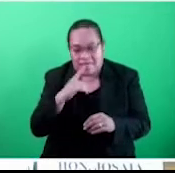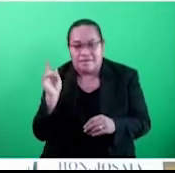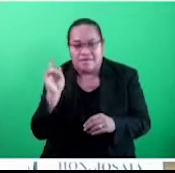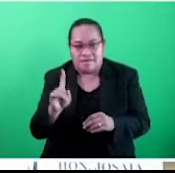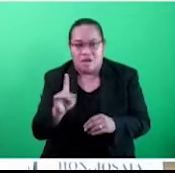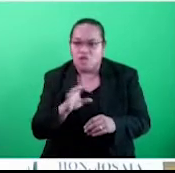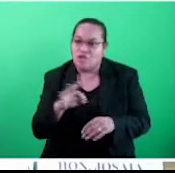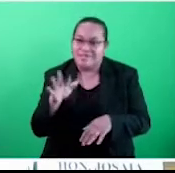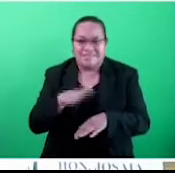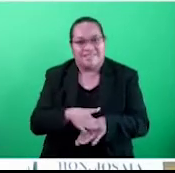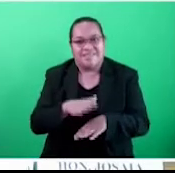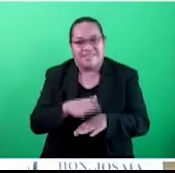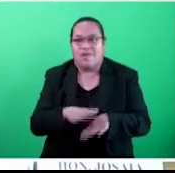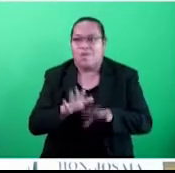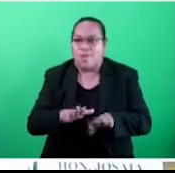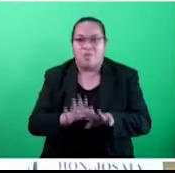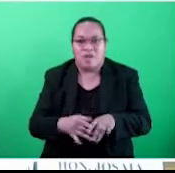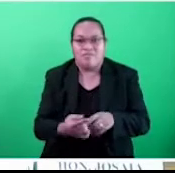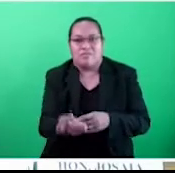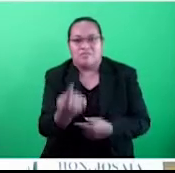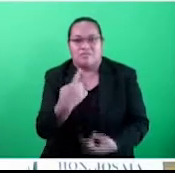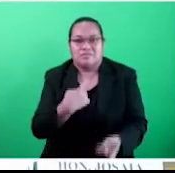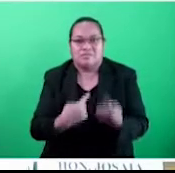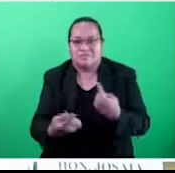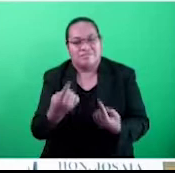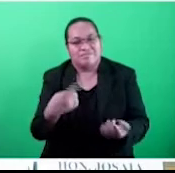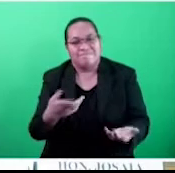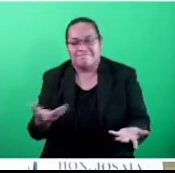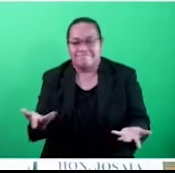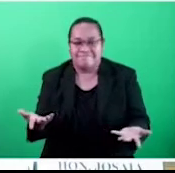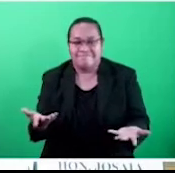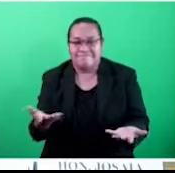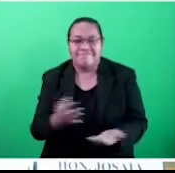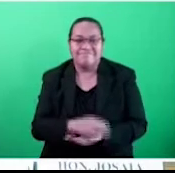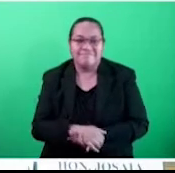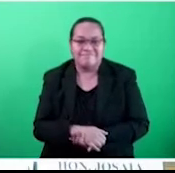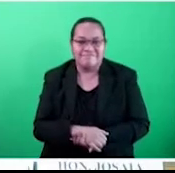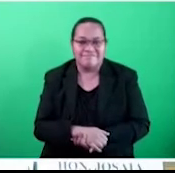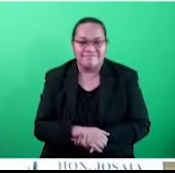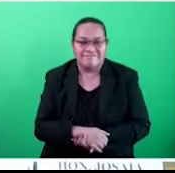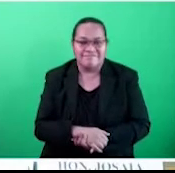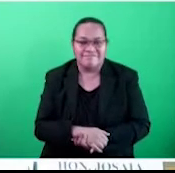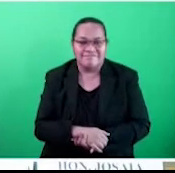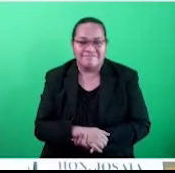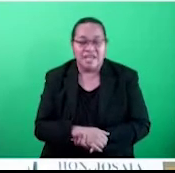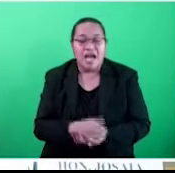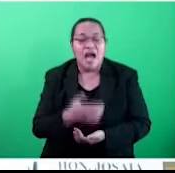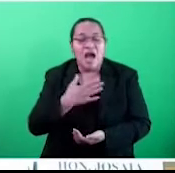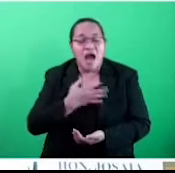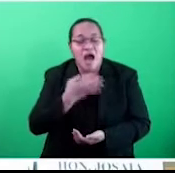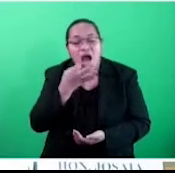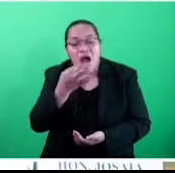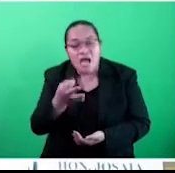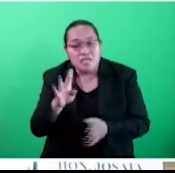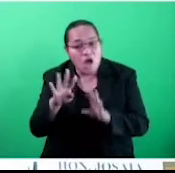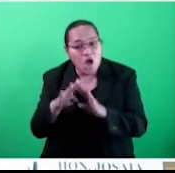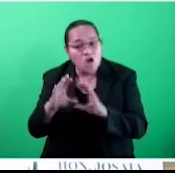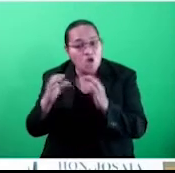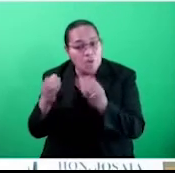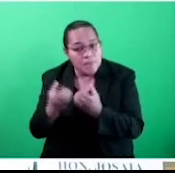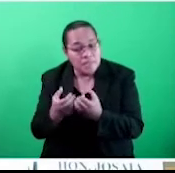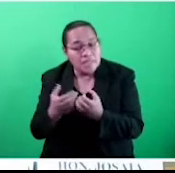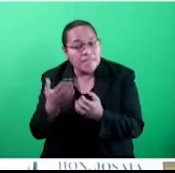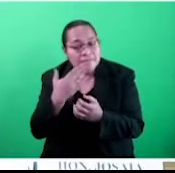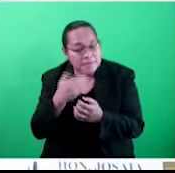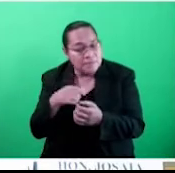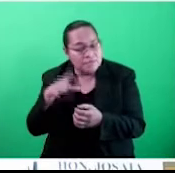just to sit there and wait for cases to come on its way. So, Mr. Speaker, sir, I'd just like the committee to make a note